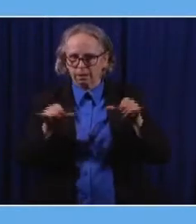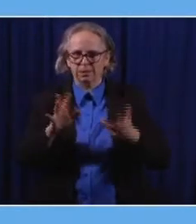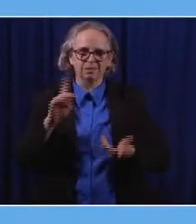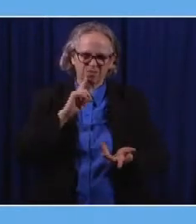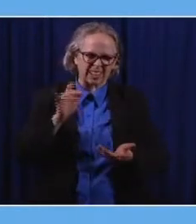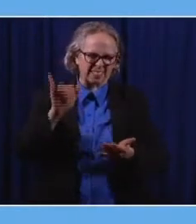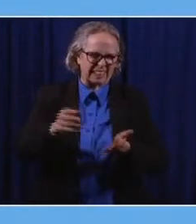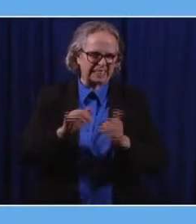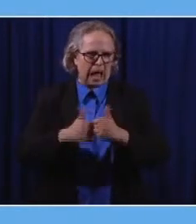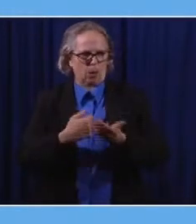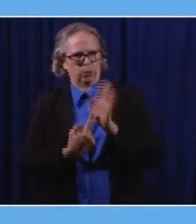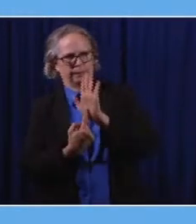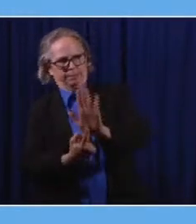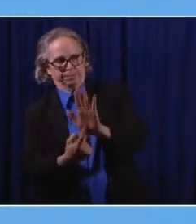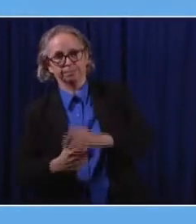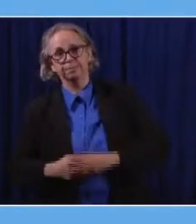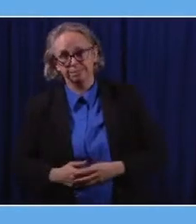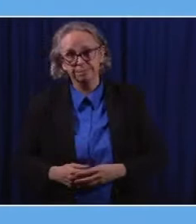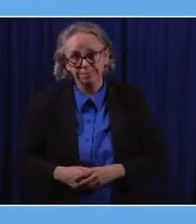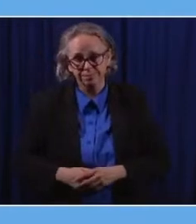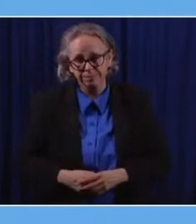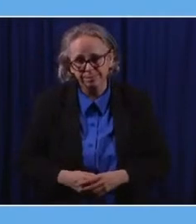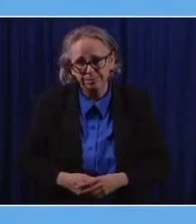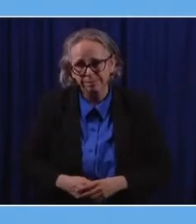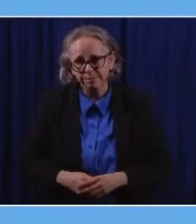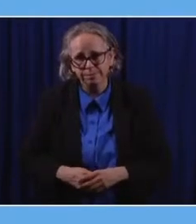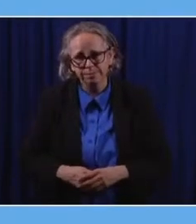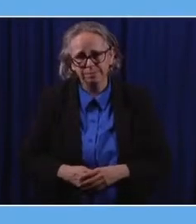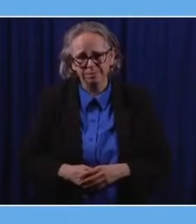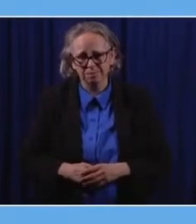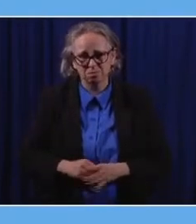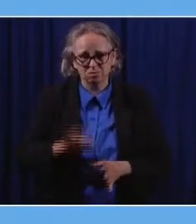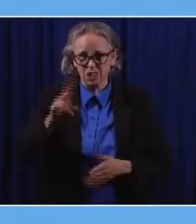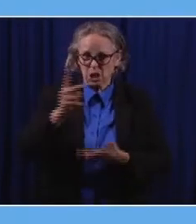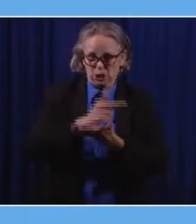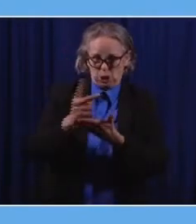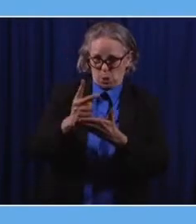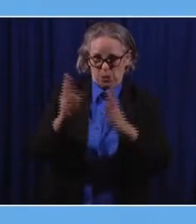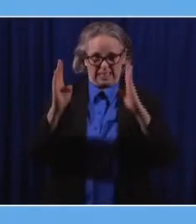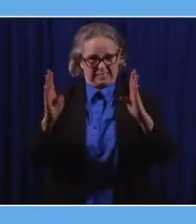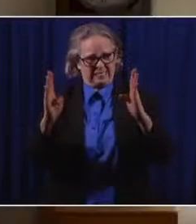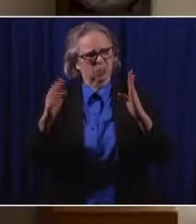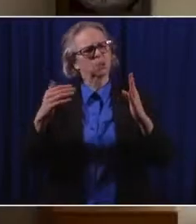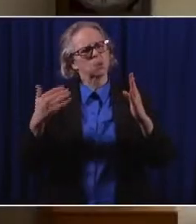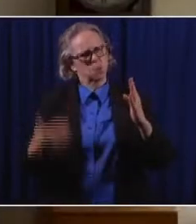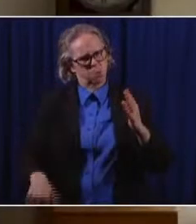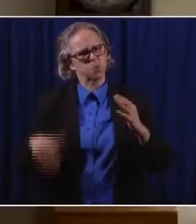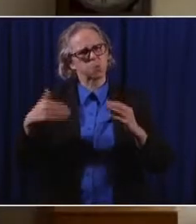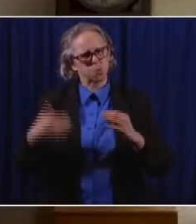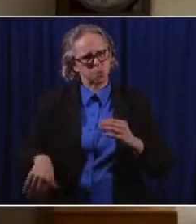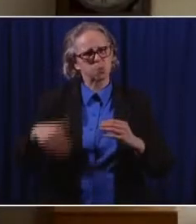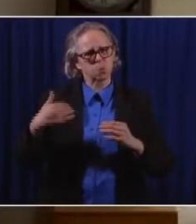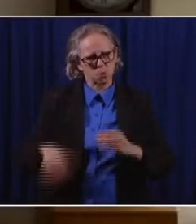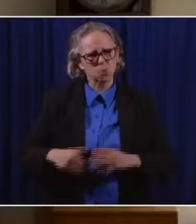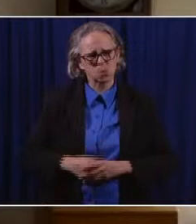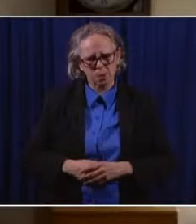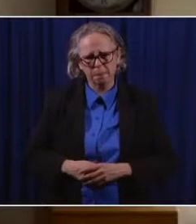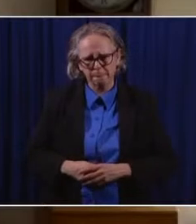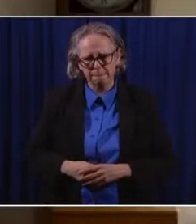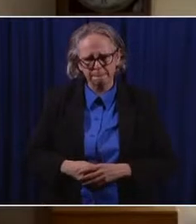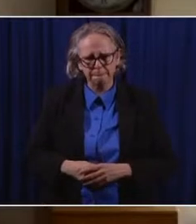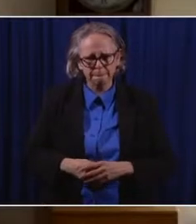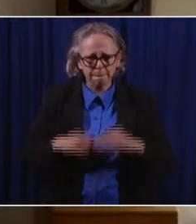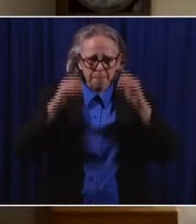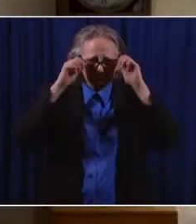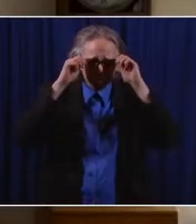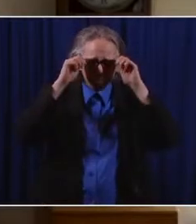normally is a 2-week rank, and that's what you're seeing. That's what you're seeing here. And again, you can